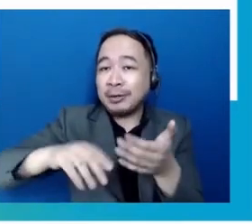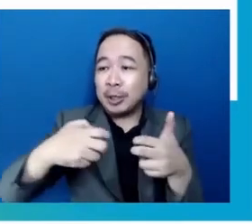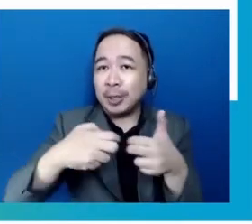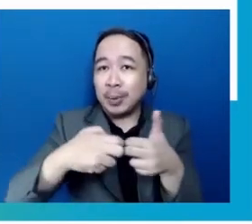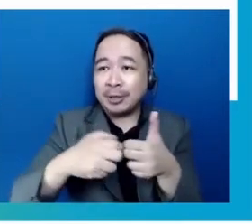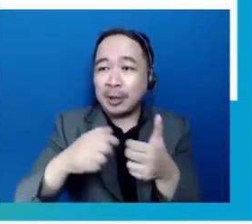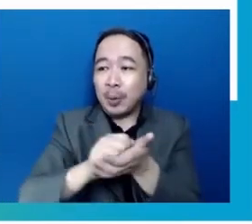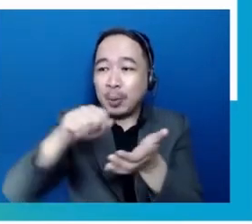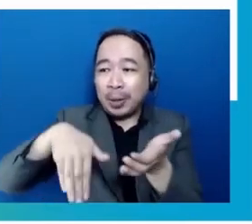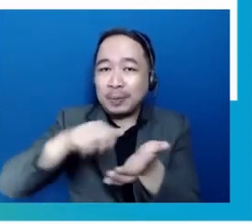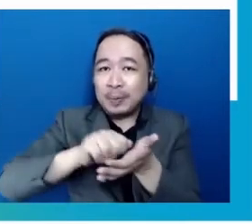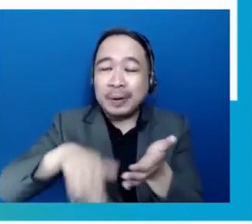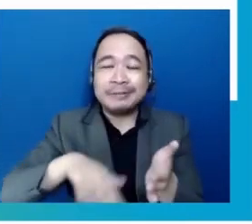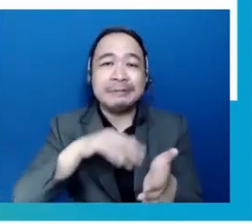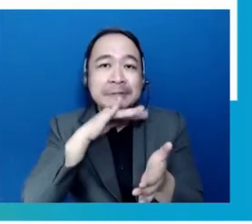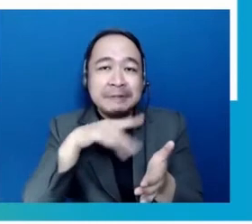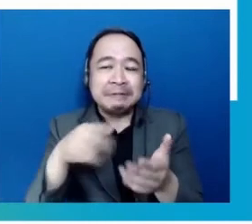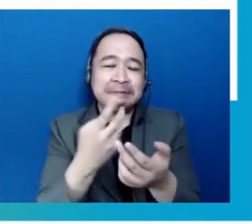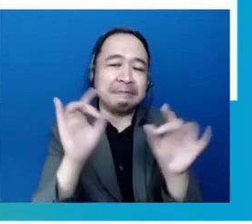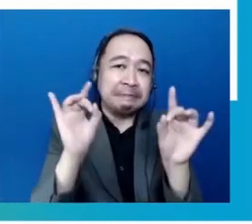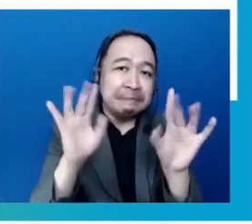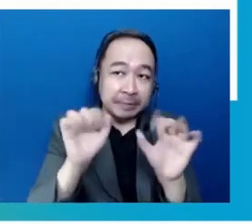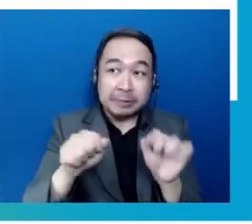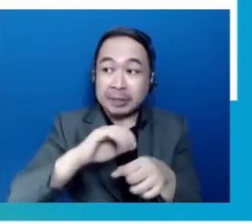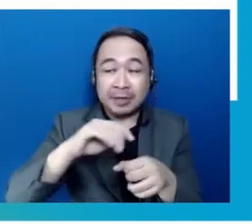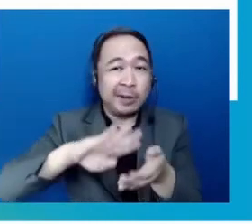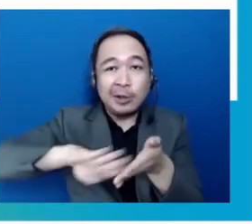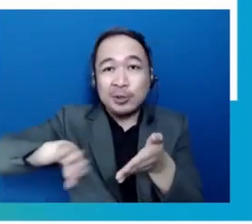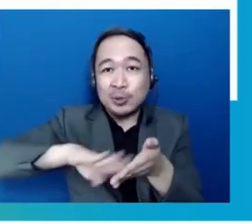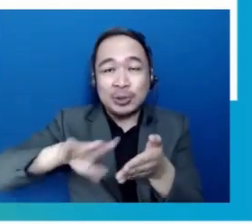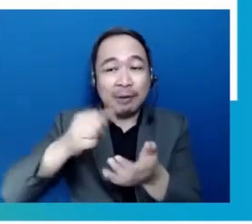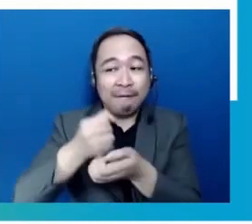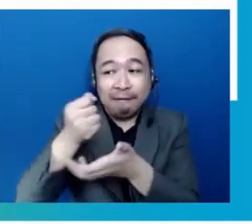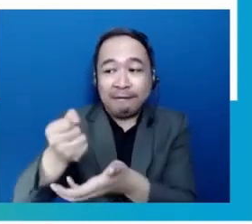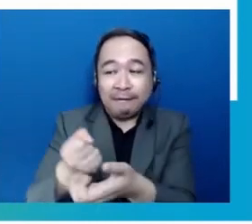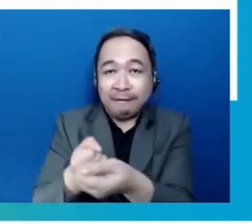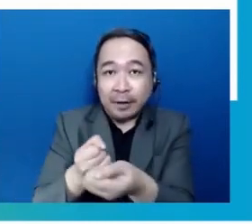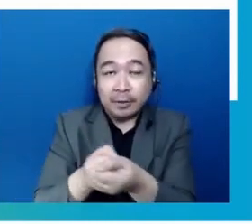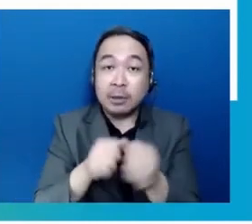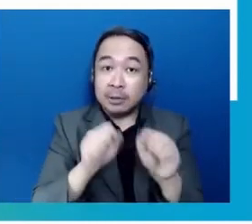all its financial investment in instruments? Can ADB commit to assessing